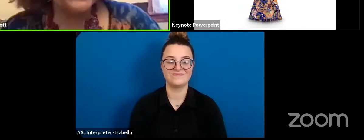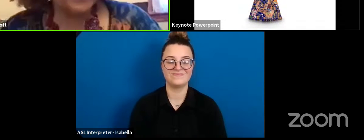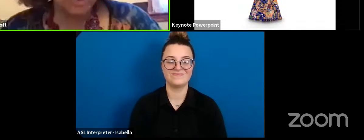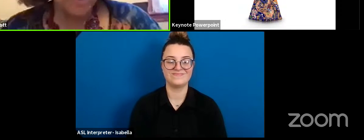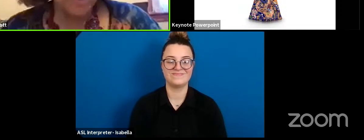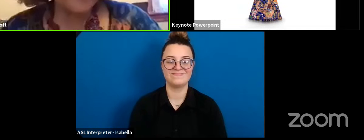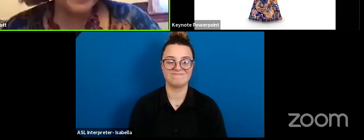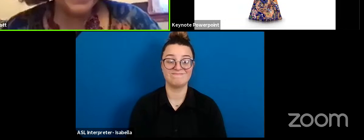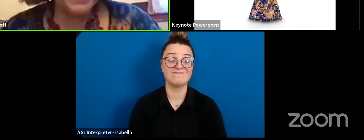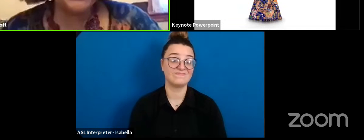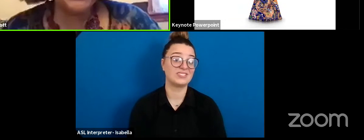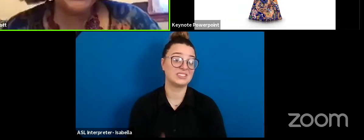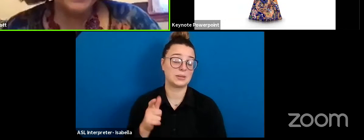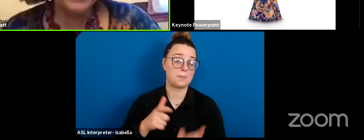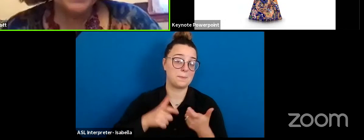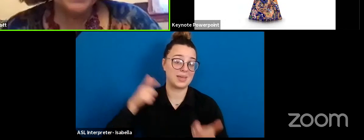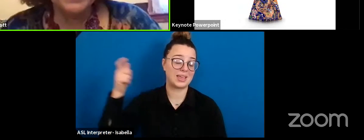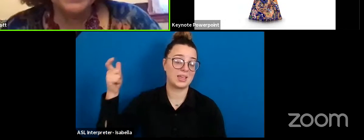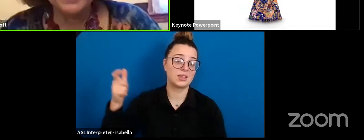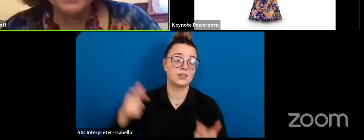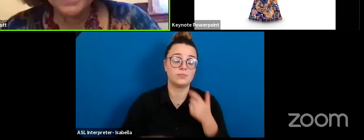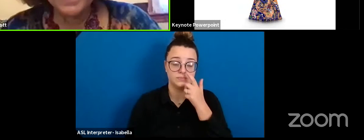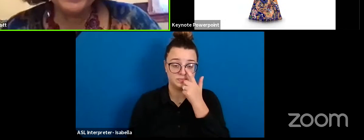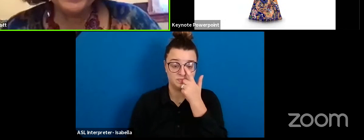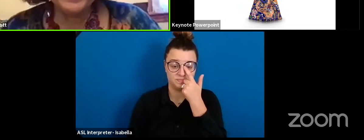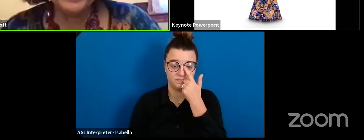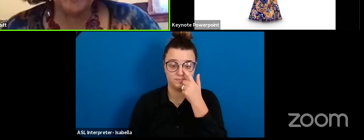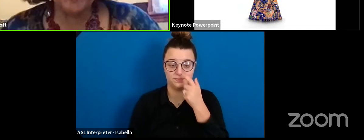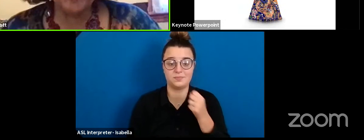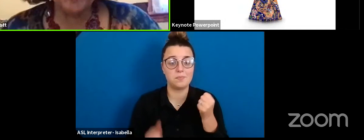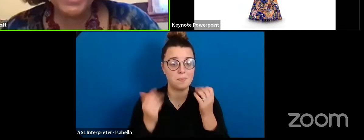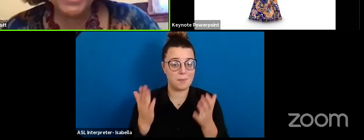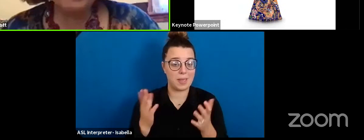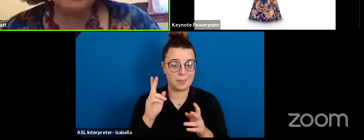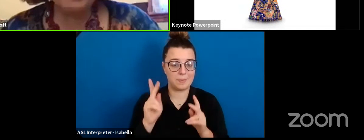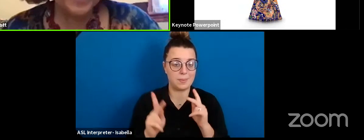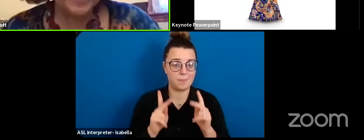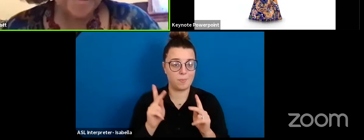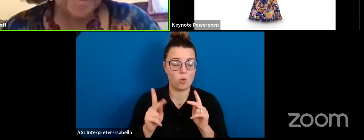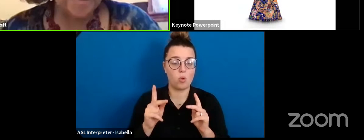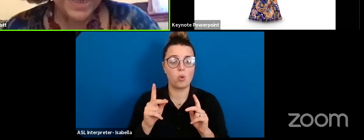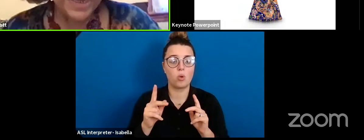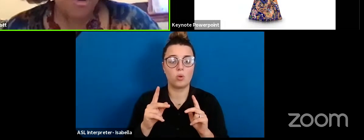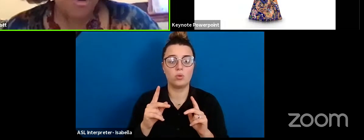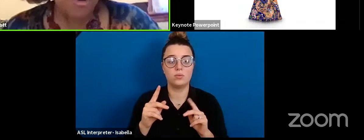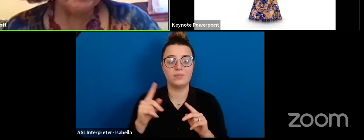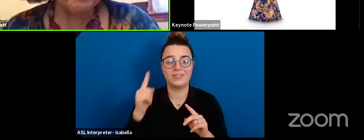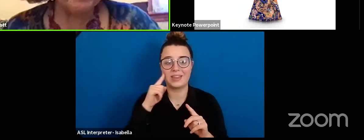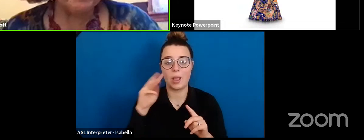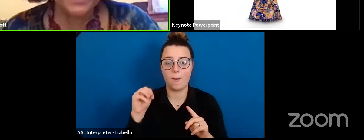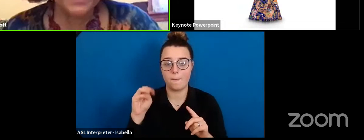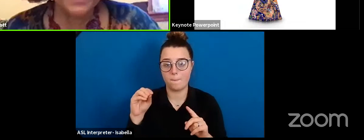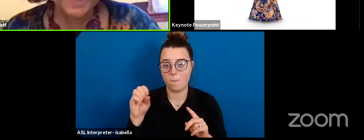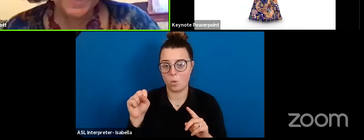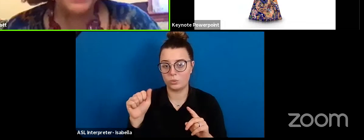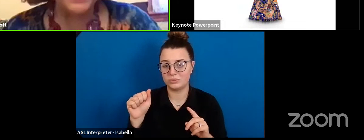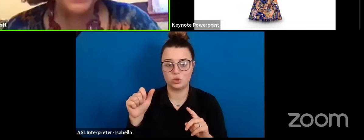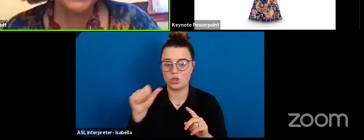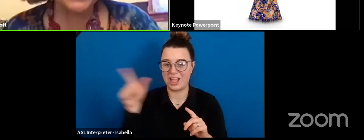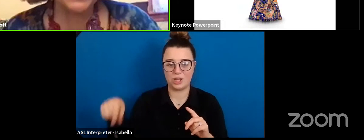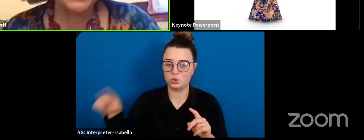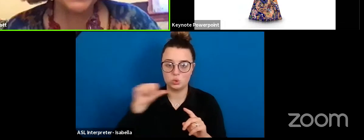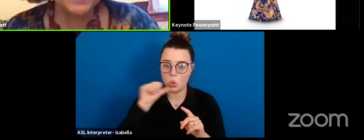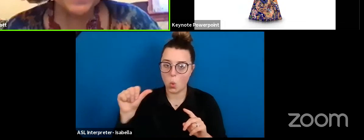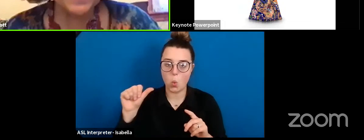It's a large piece. A lot of people don't mosaic with beads, but I mosaic on that base with beads